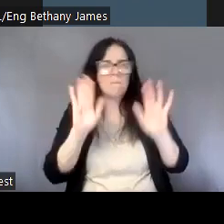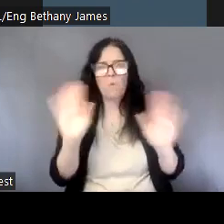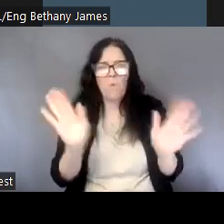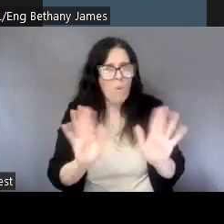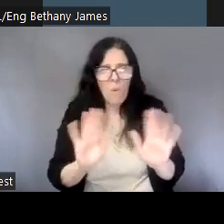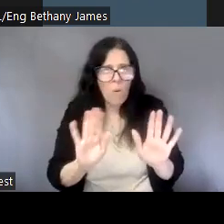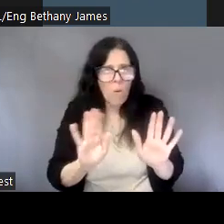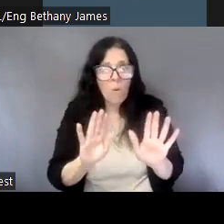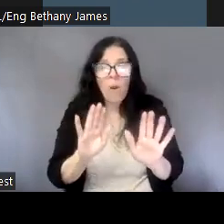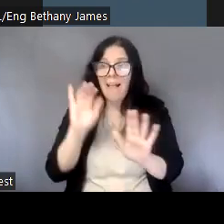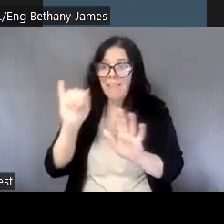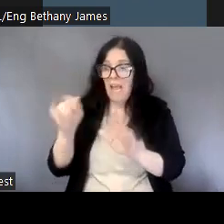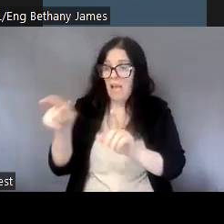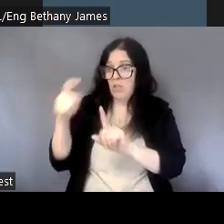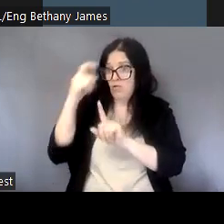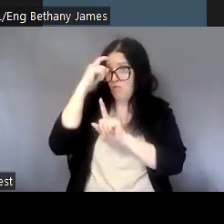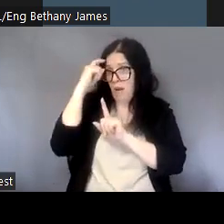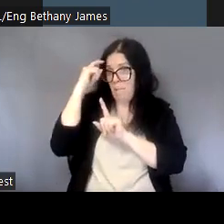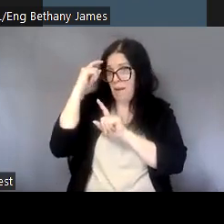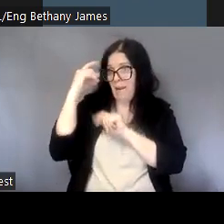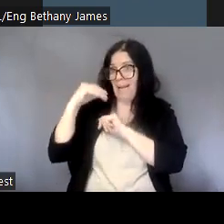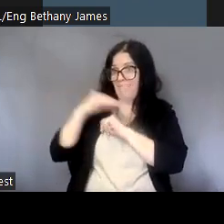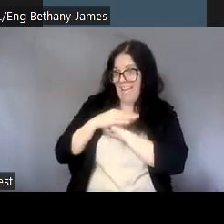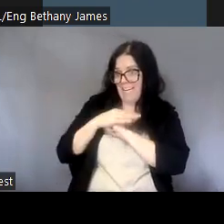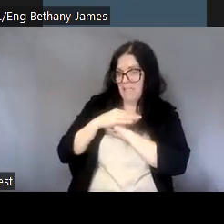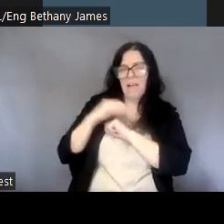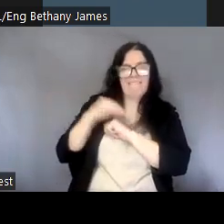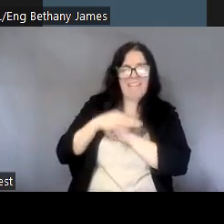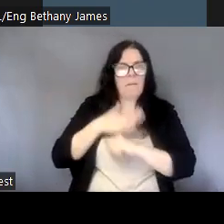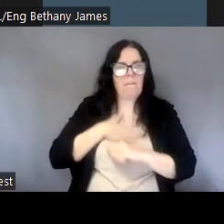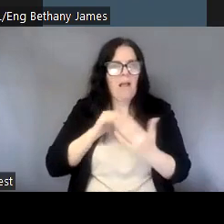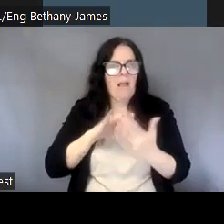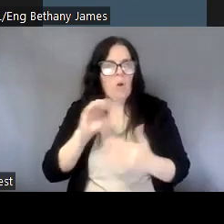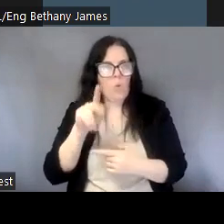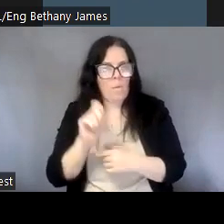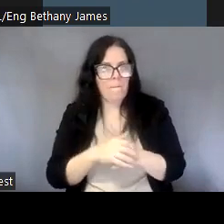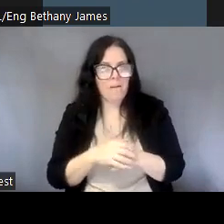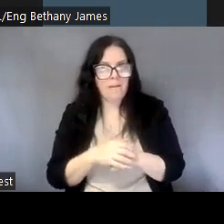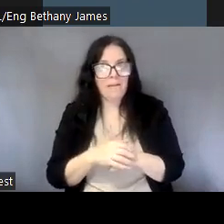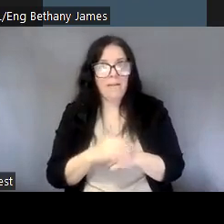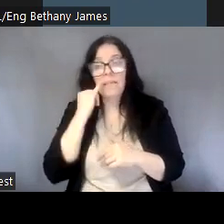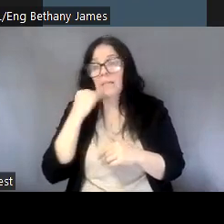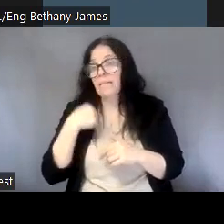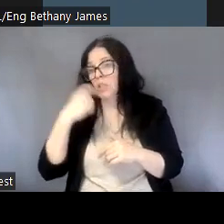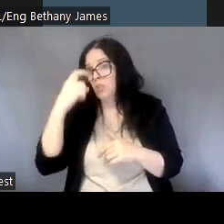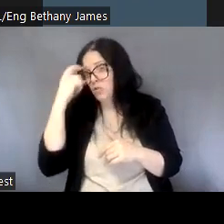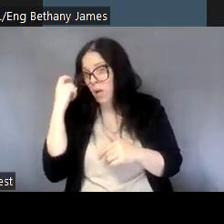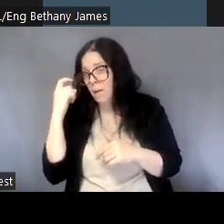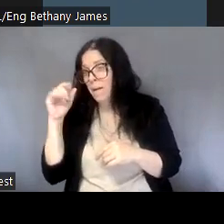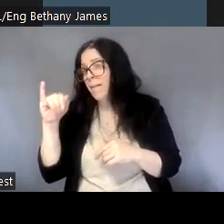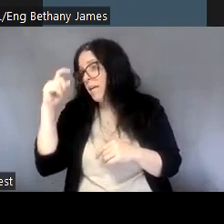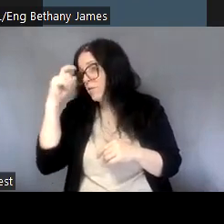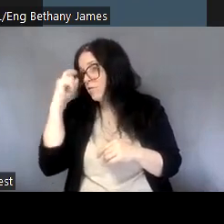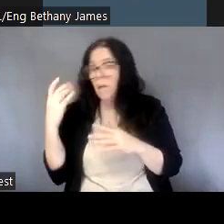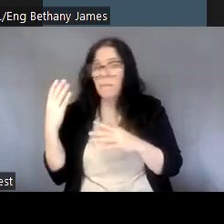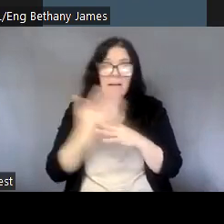and that trauma affects you, it's going to affect how you cope. If you have trauma and that trauma, interferes with